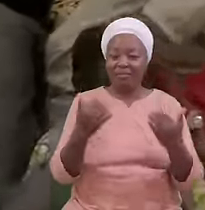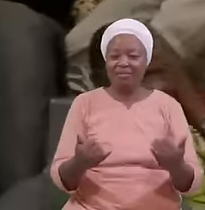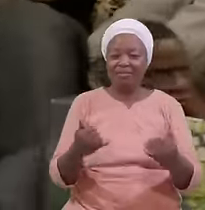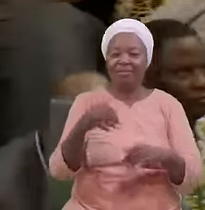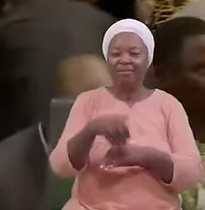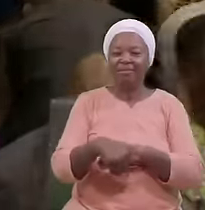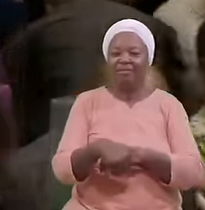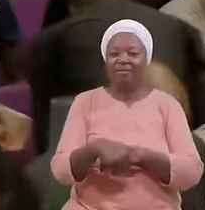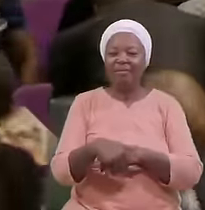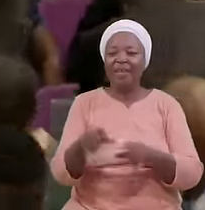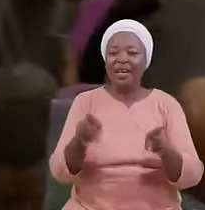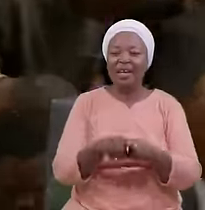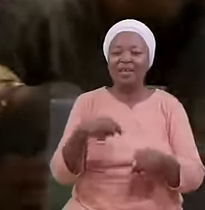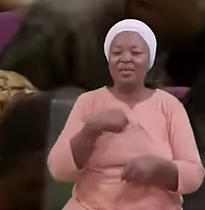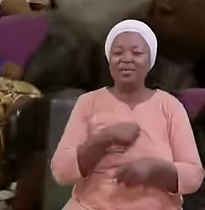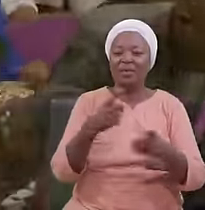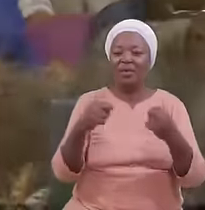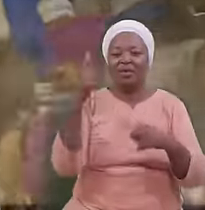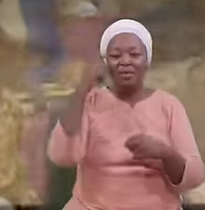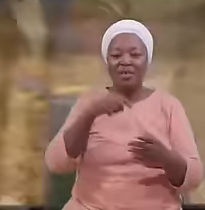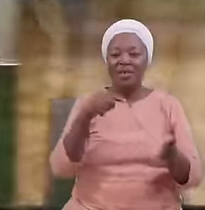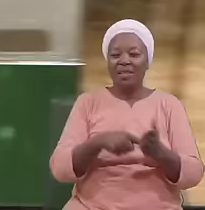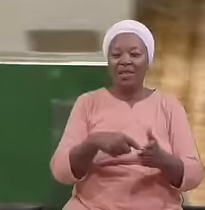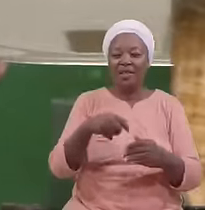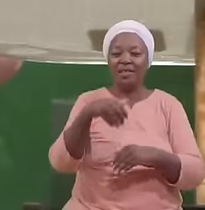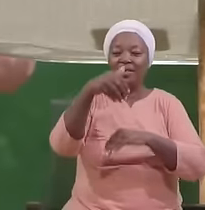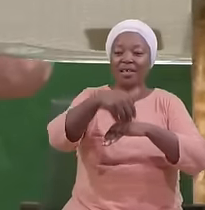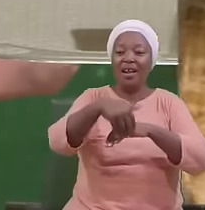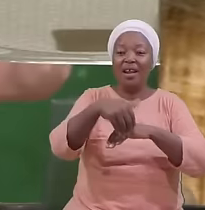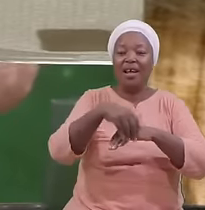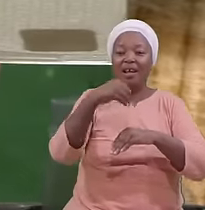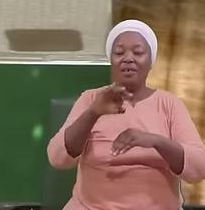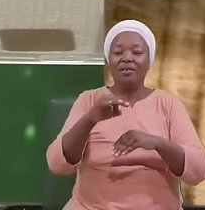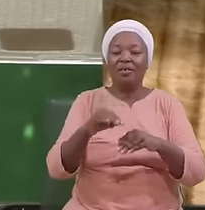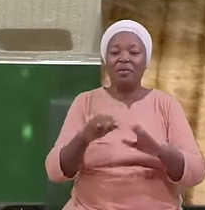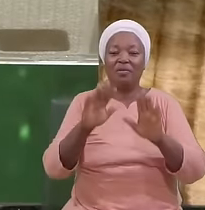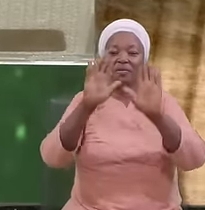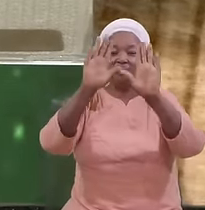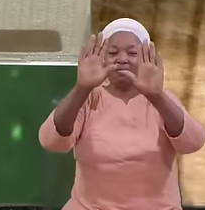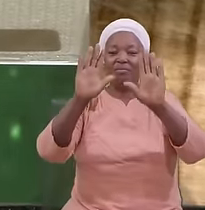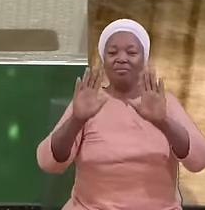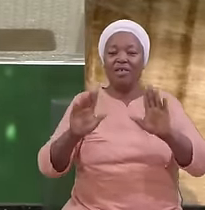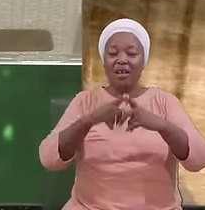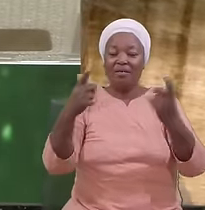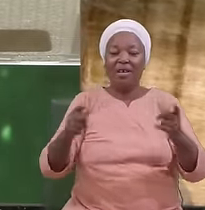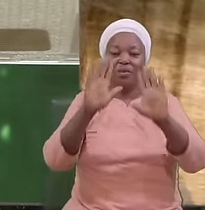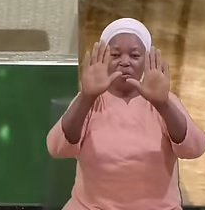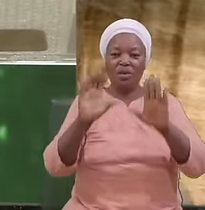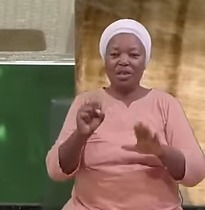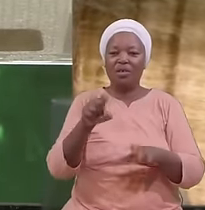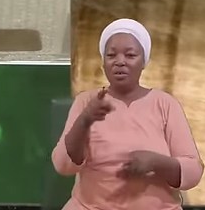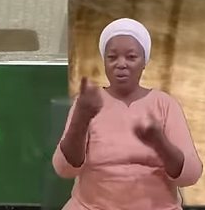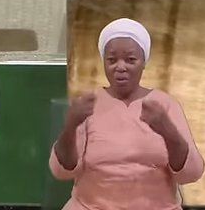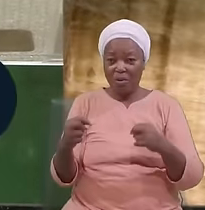Tonight, as we come for this night of supernatural wonders, you